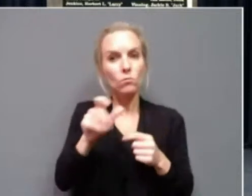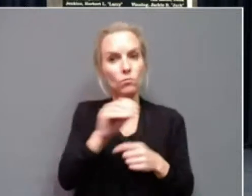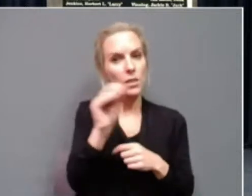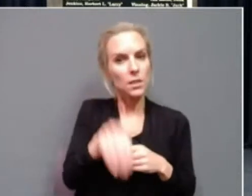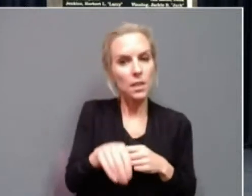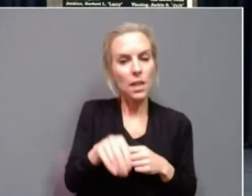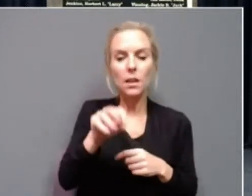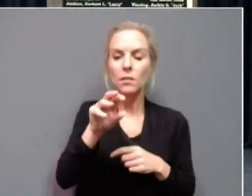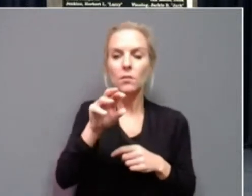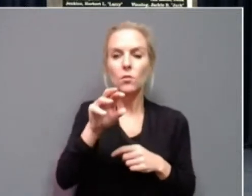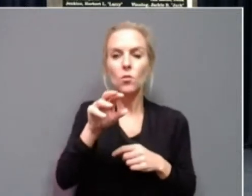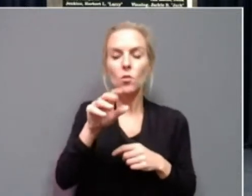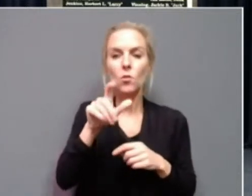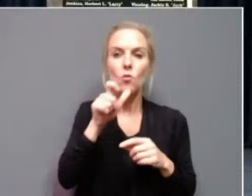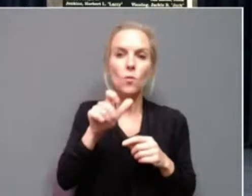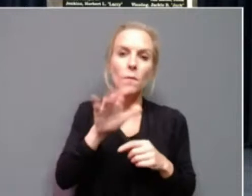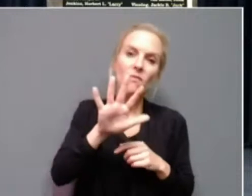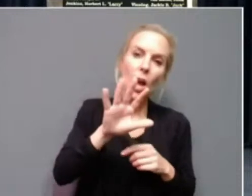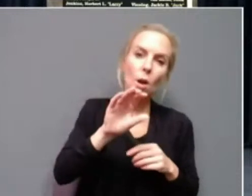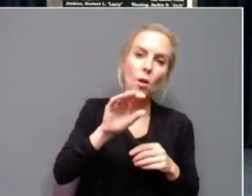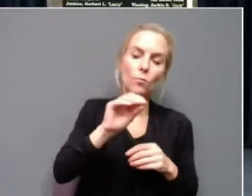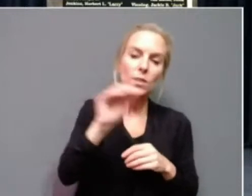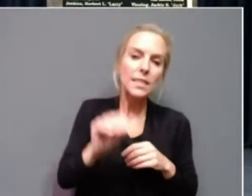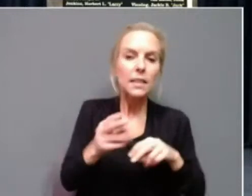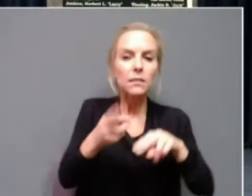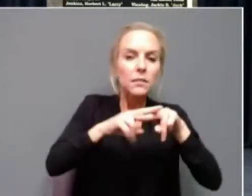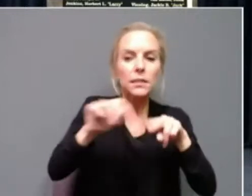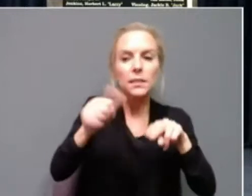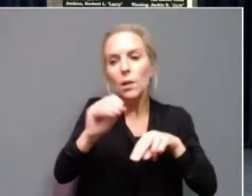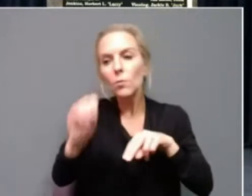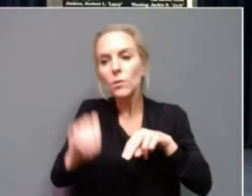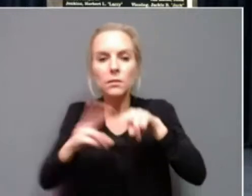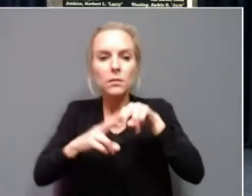flat, 5%, 10% increase over the last week?